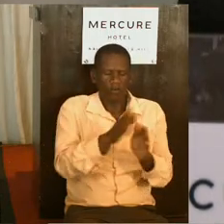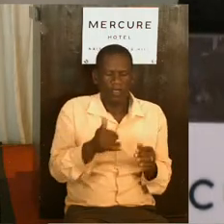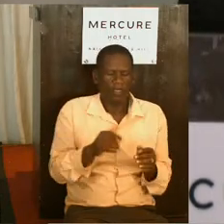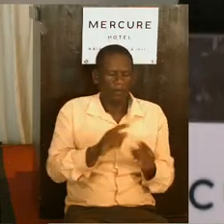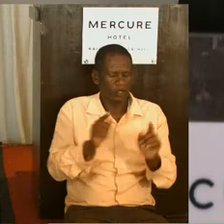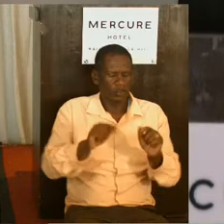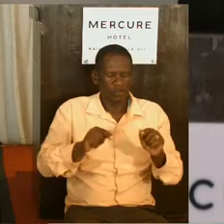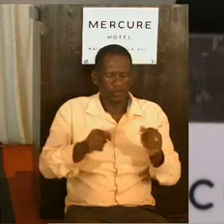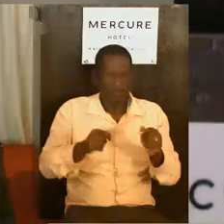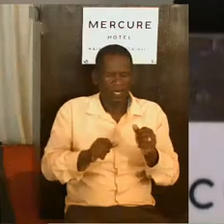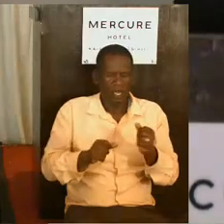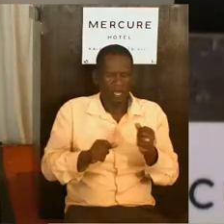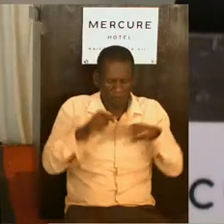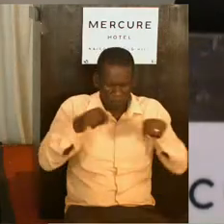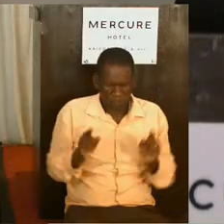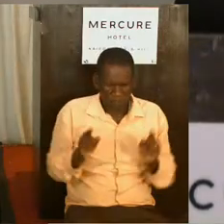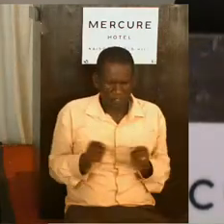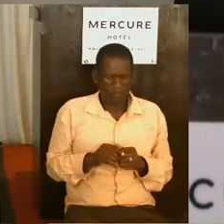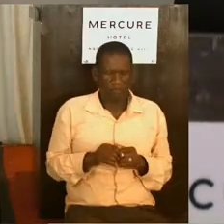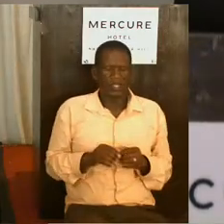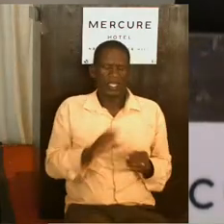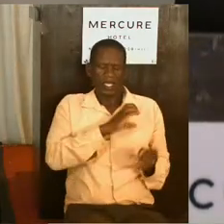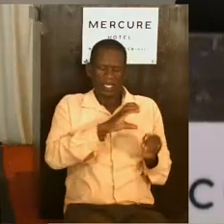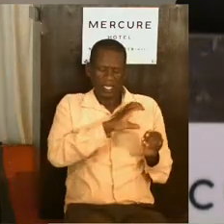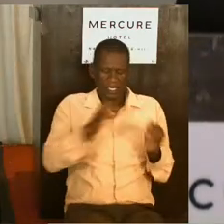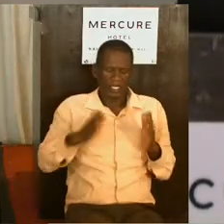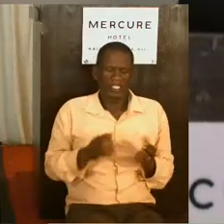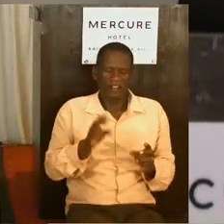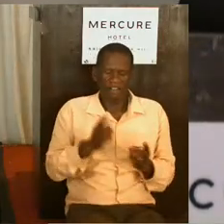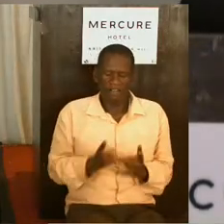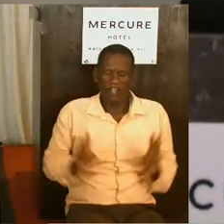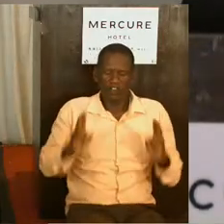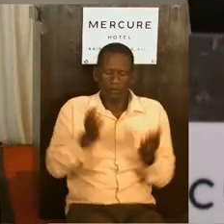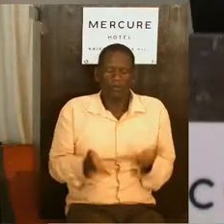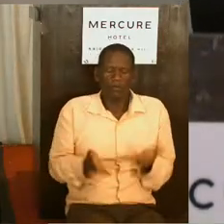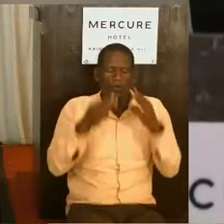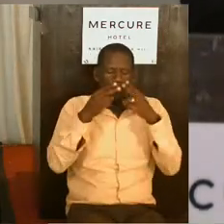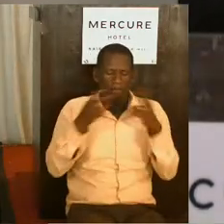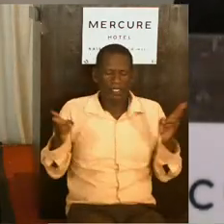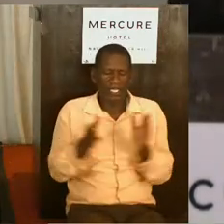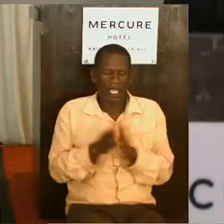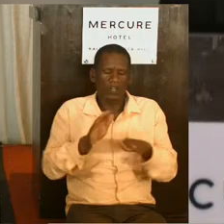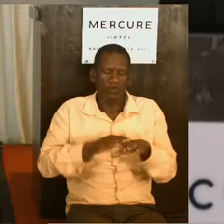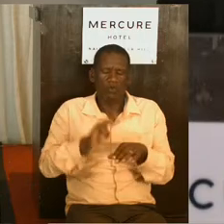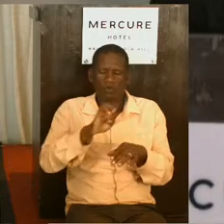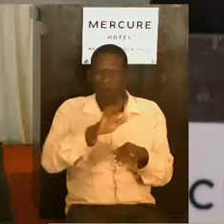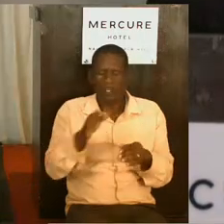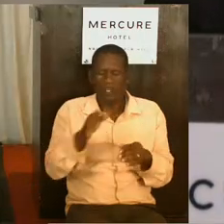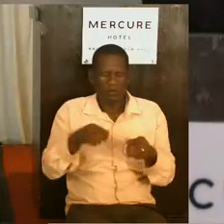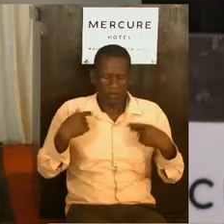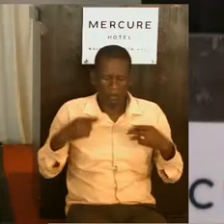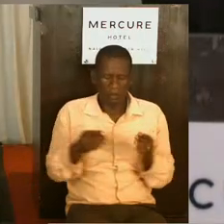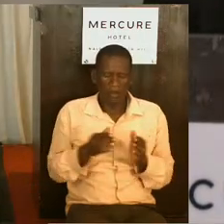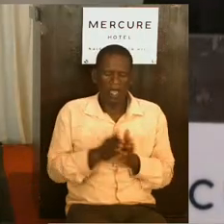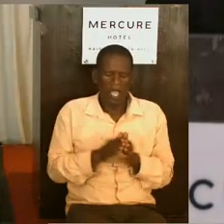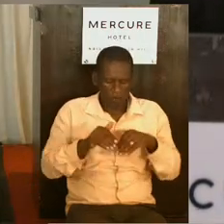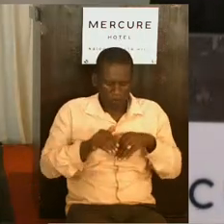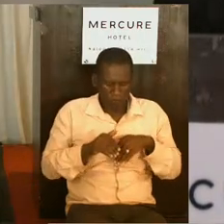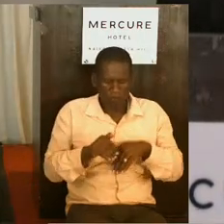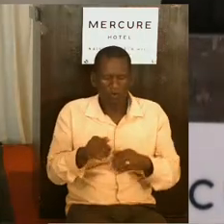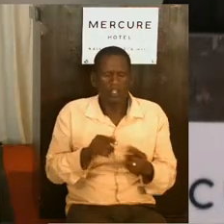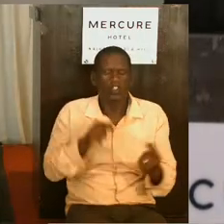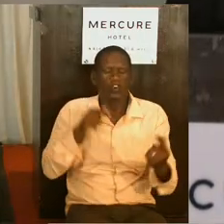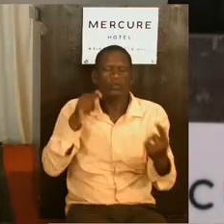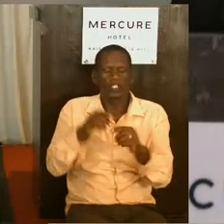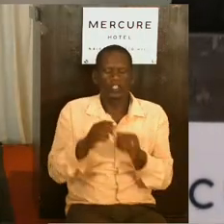Revenge a great Christian values promote peace and Good Will among people in accordance the